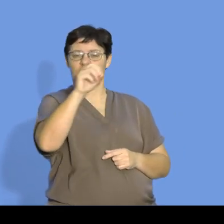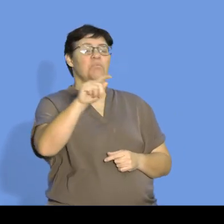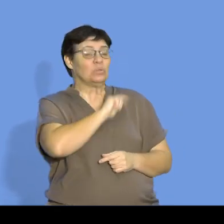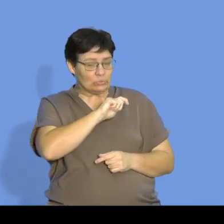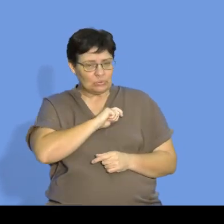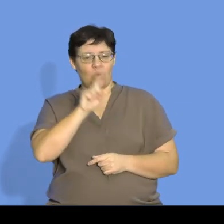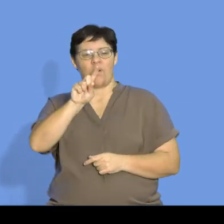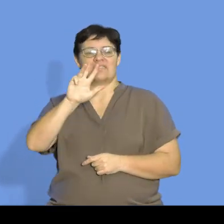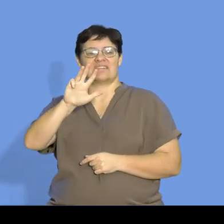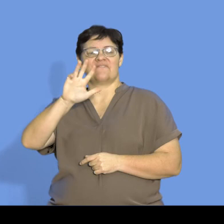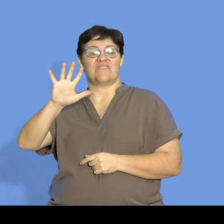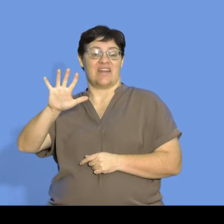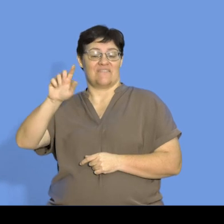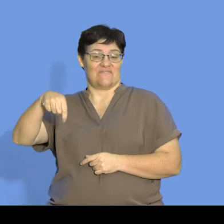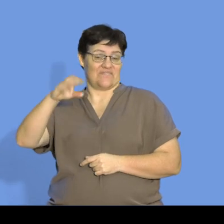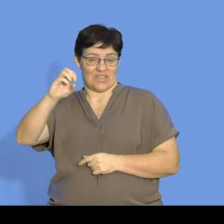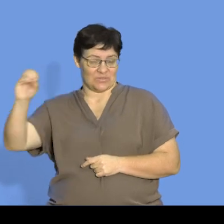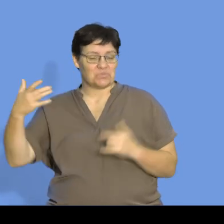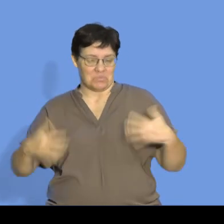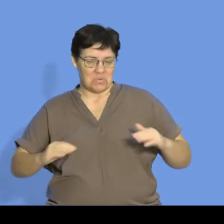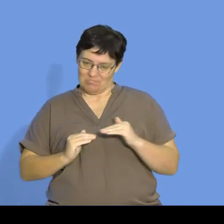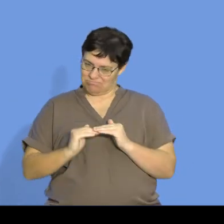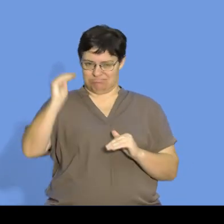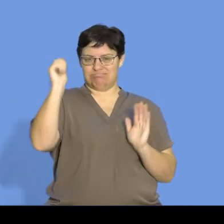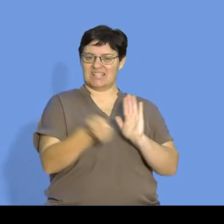was 180,000, but the actual sales were